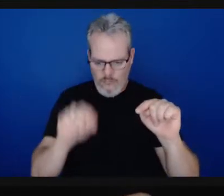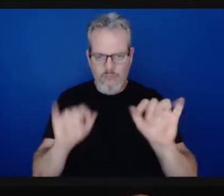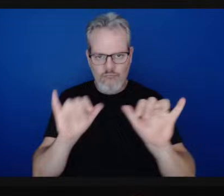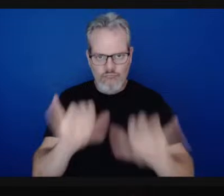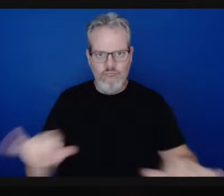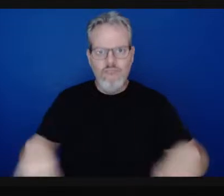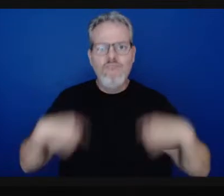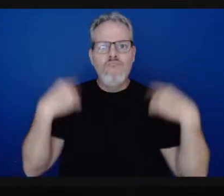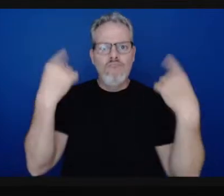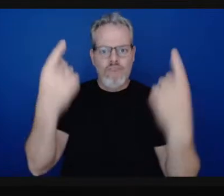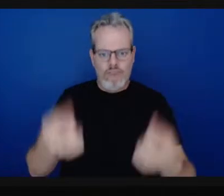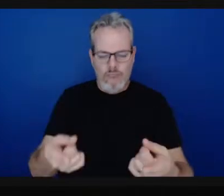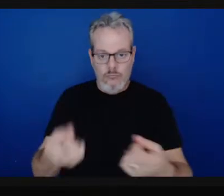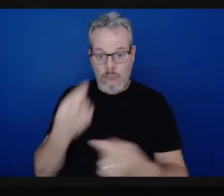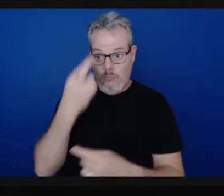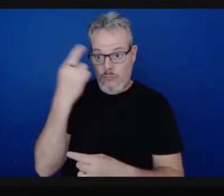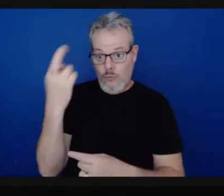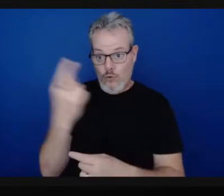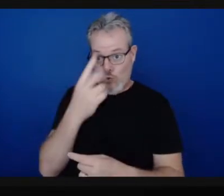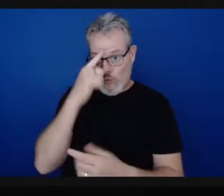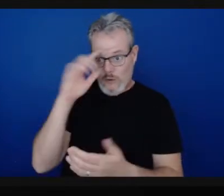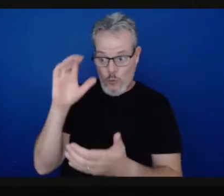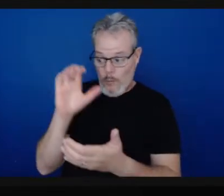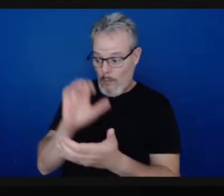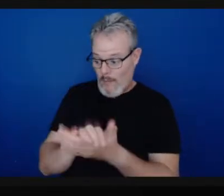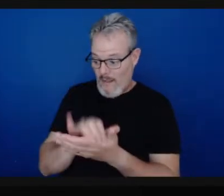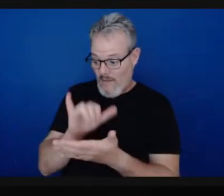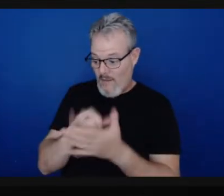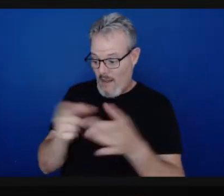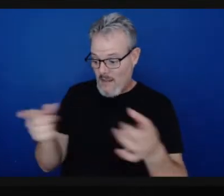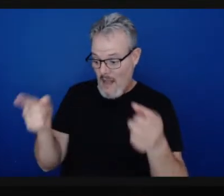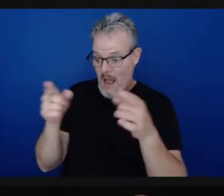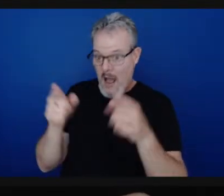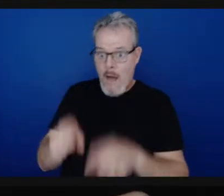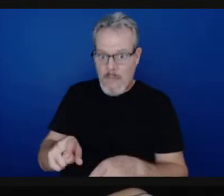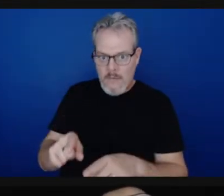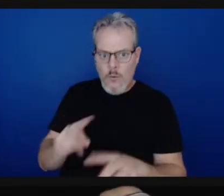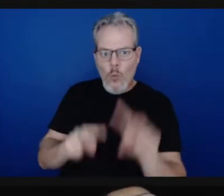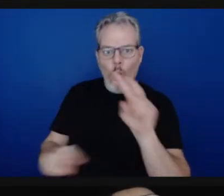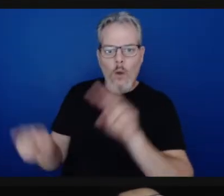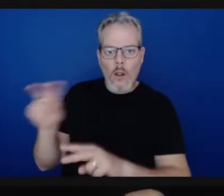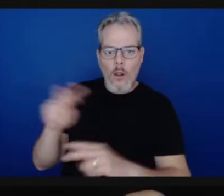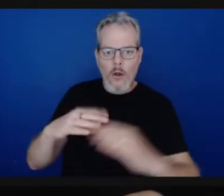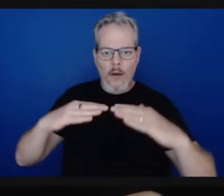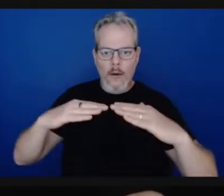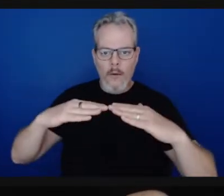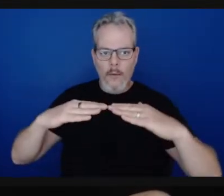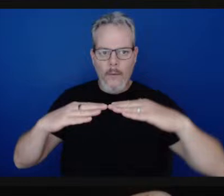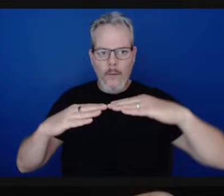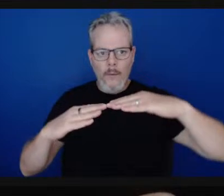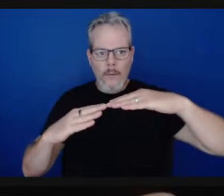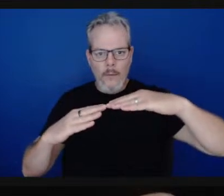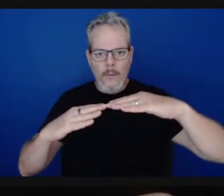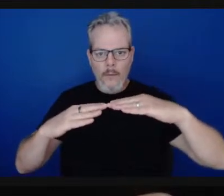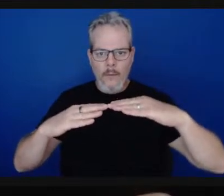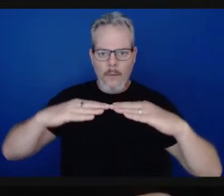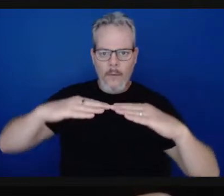And the reason we can believe that it's doing that is we can look at the ground tilt at the Sand Hill